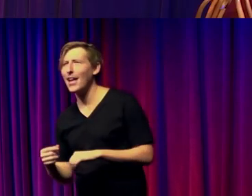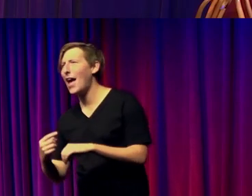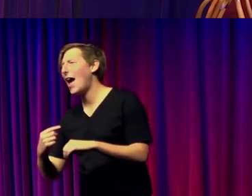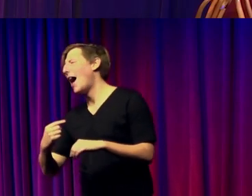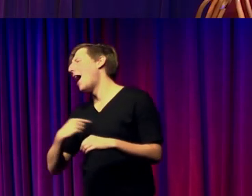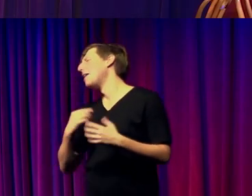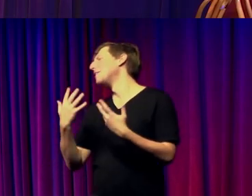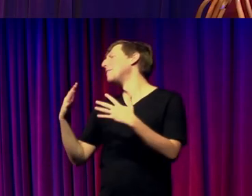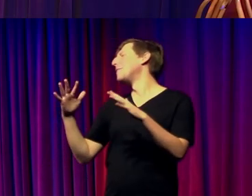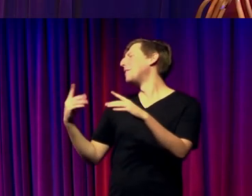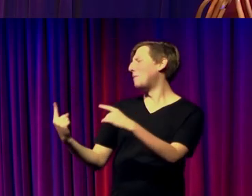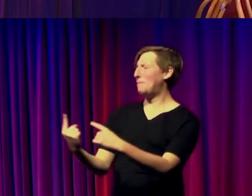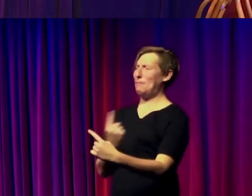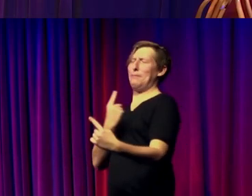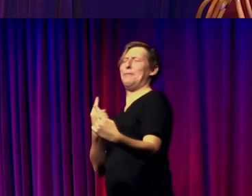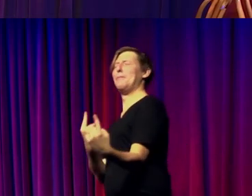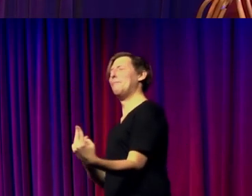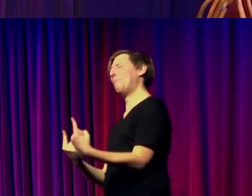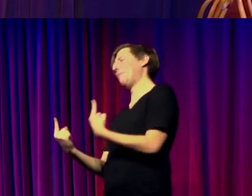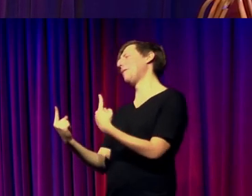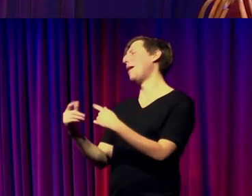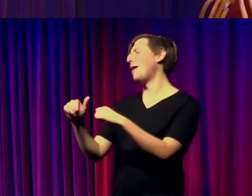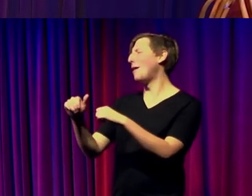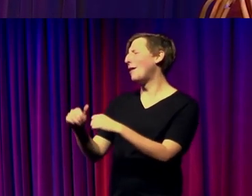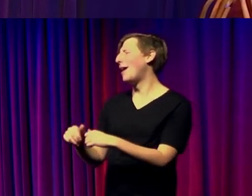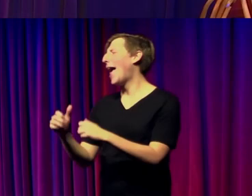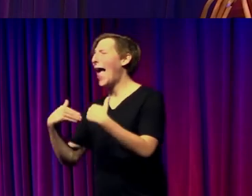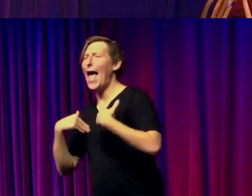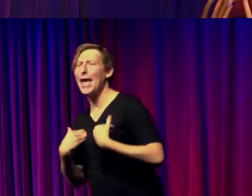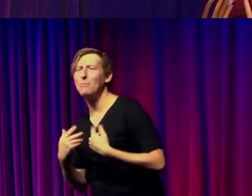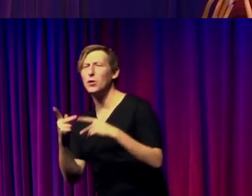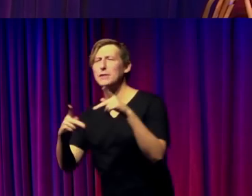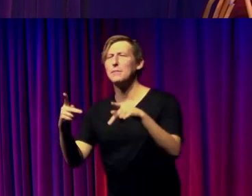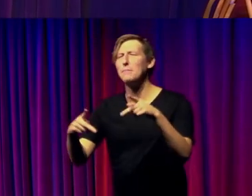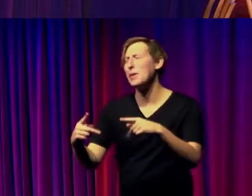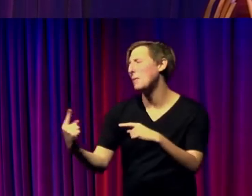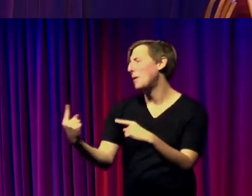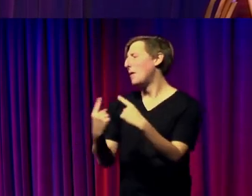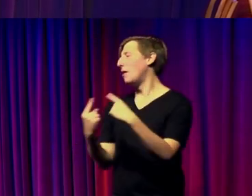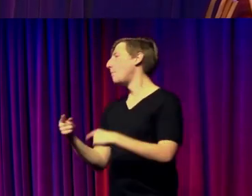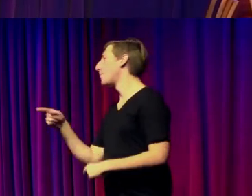so many things and have lost all my teeth already. Oh, so brave, so brave.